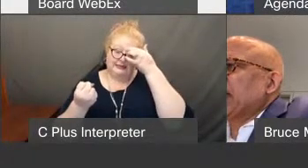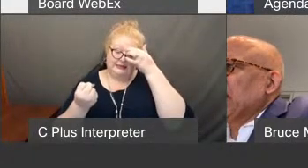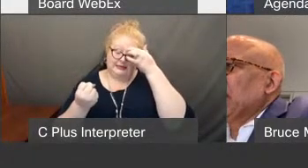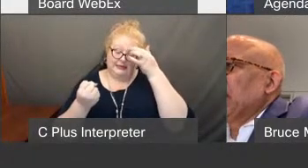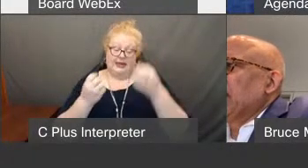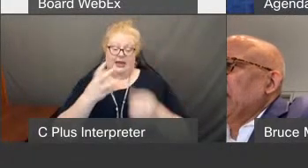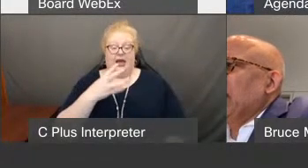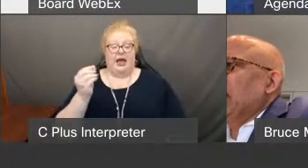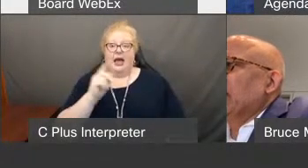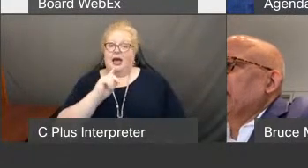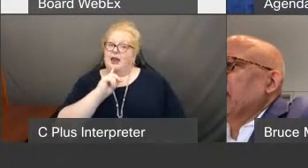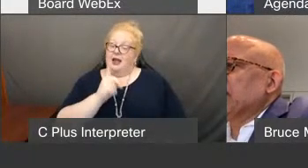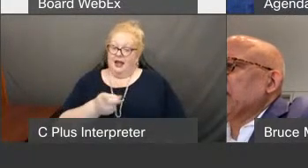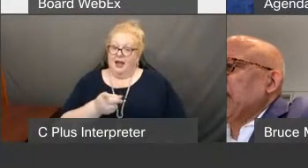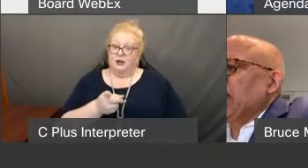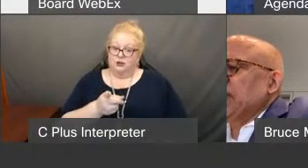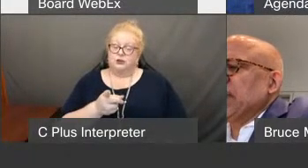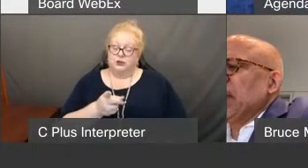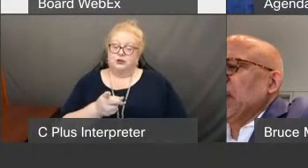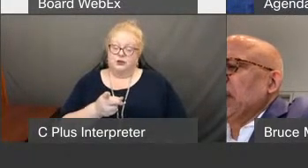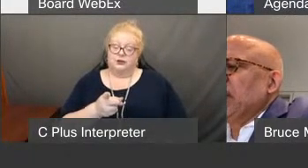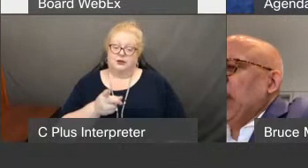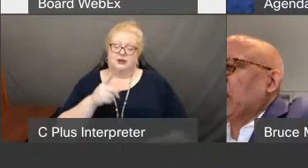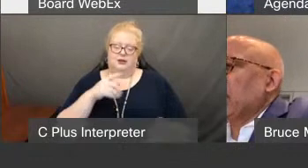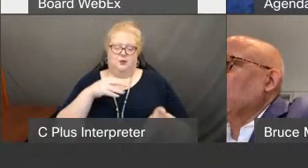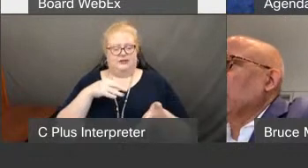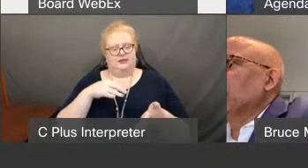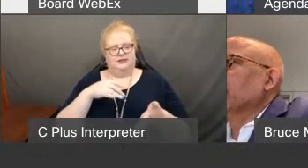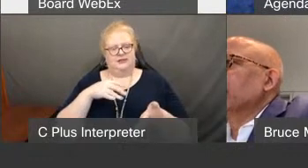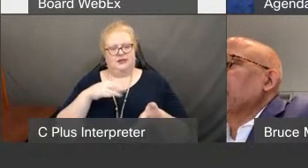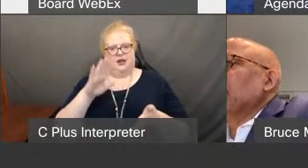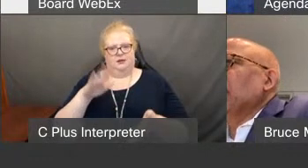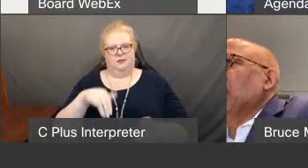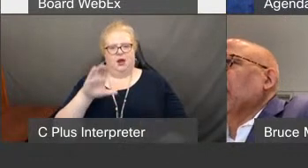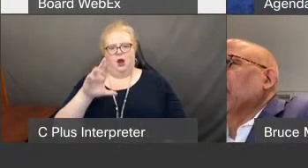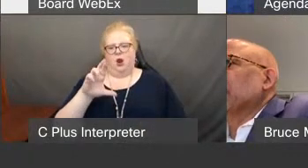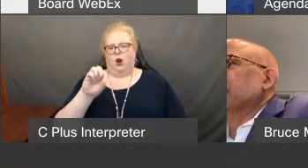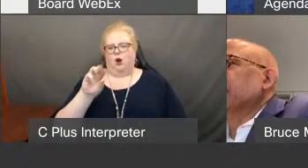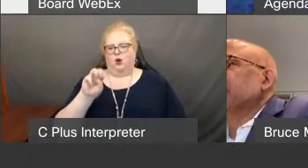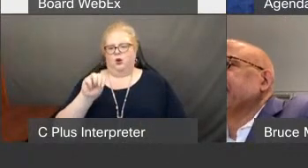There's actually a study that was done by Cromwell,